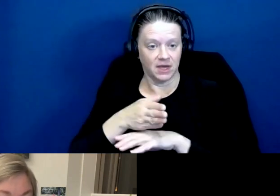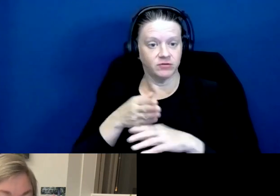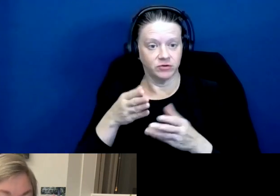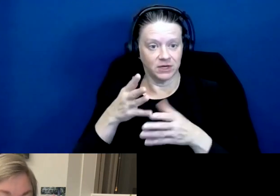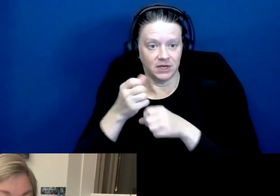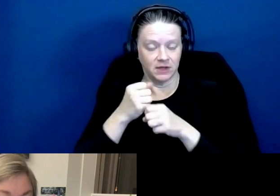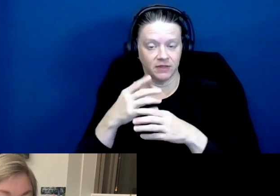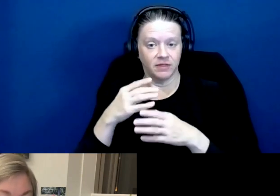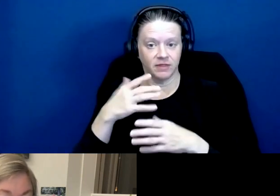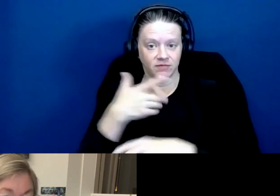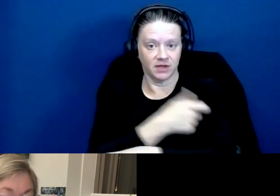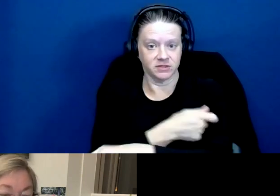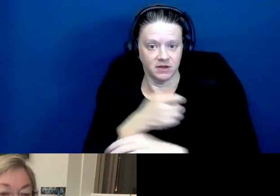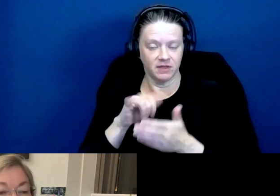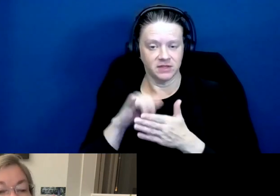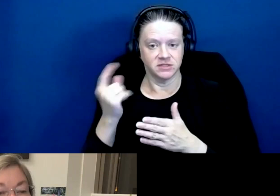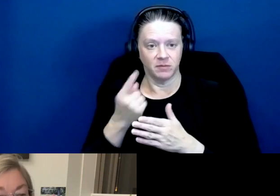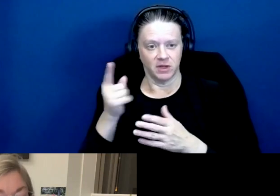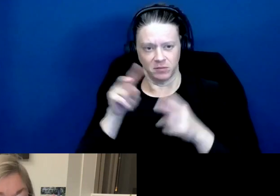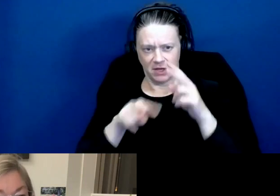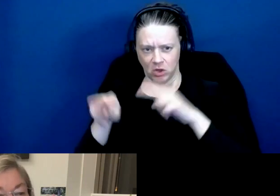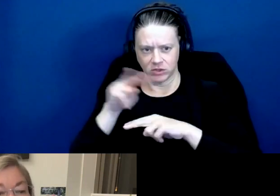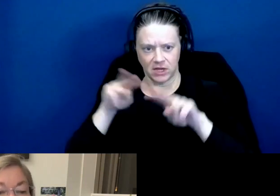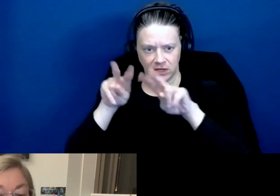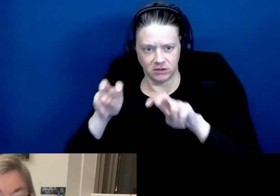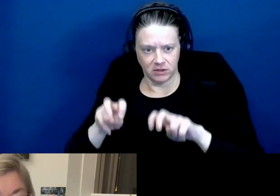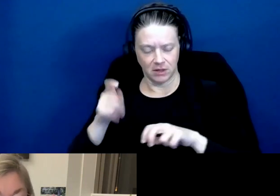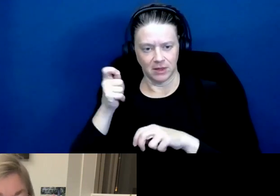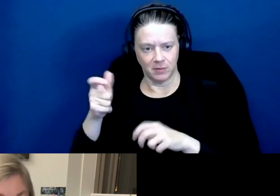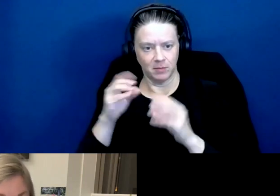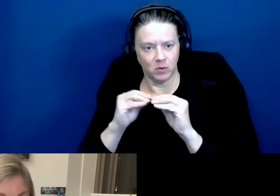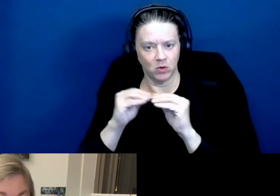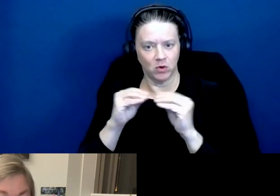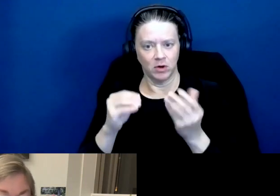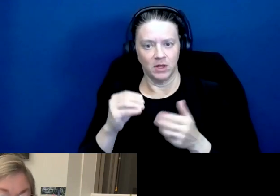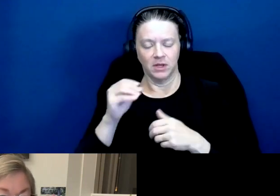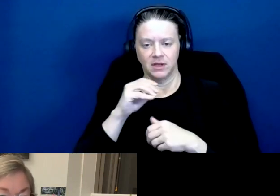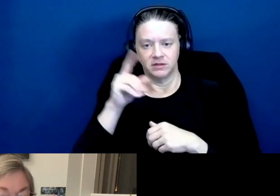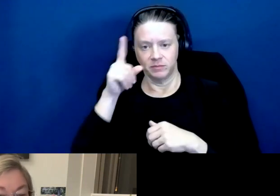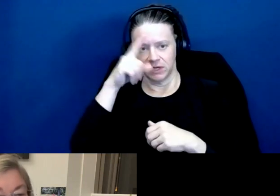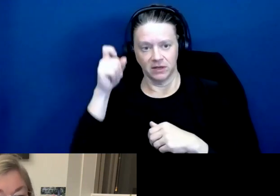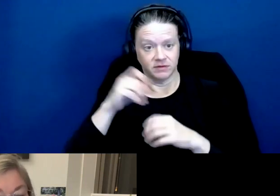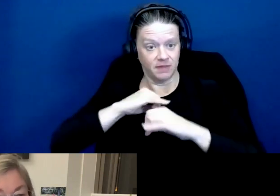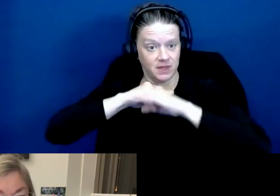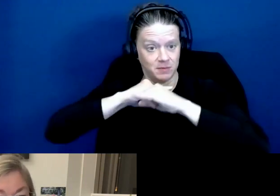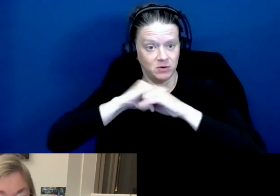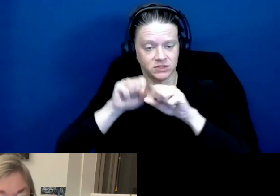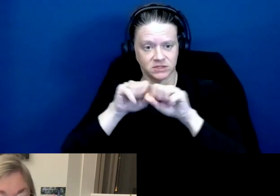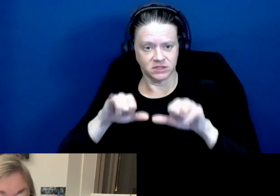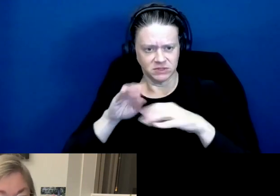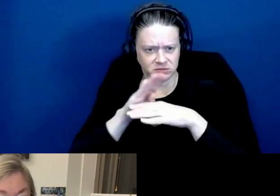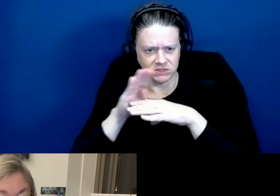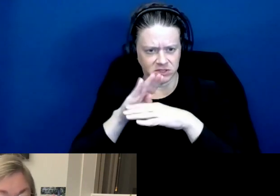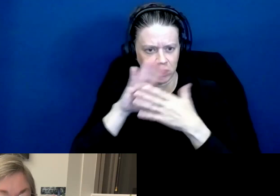that's something that is being looked at a little bit further. And again, it's thought that because the immune system is kind of busy learning